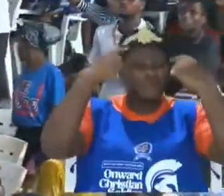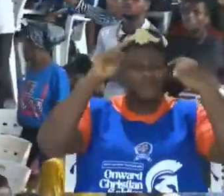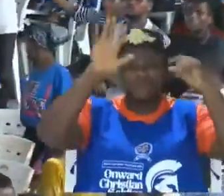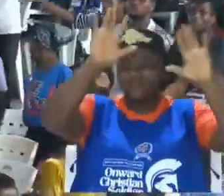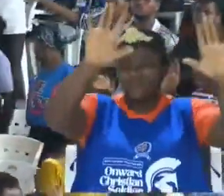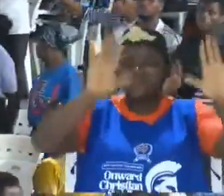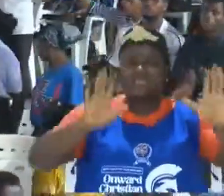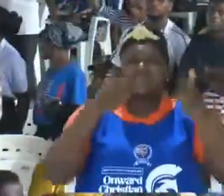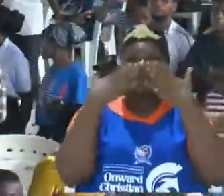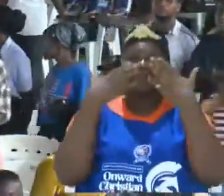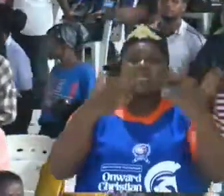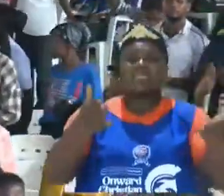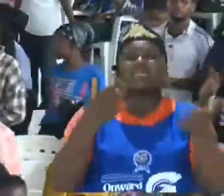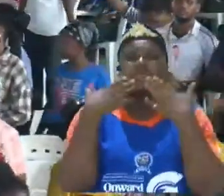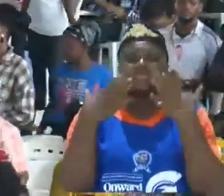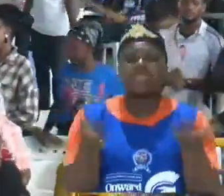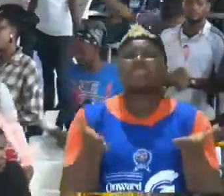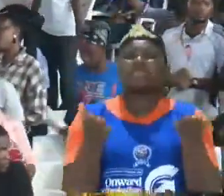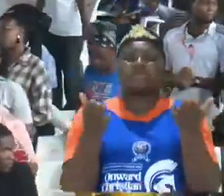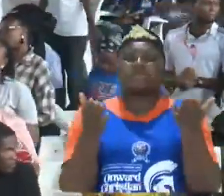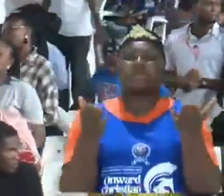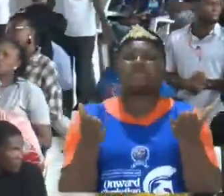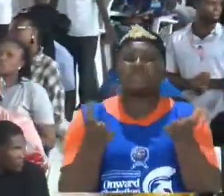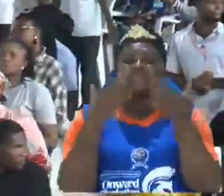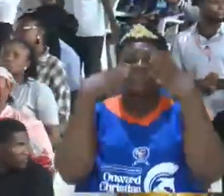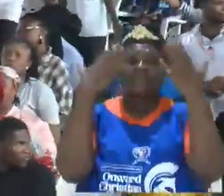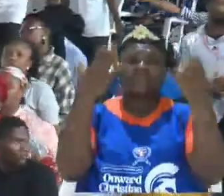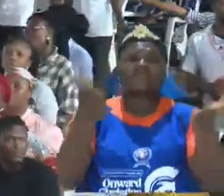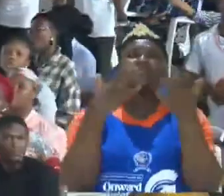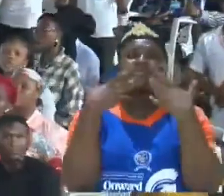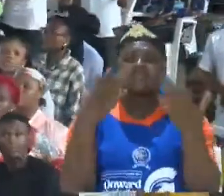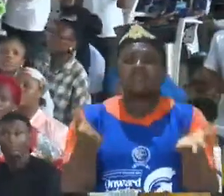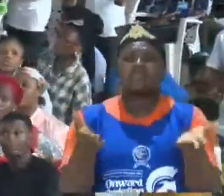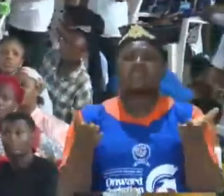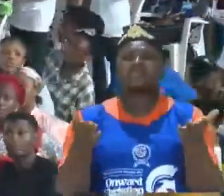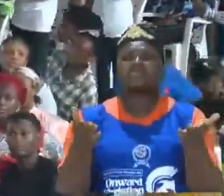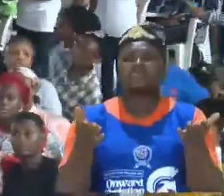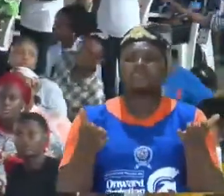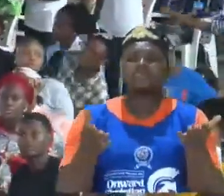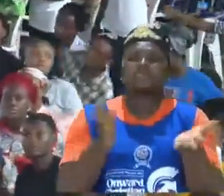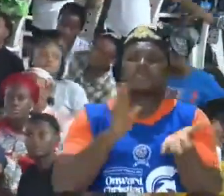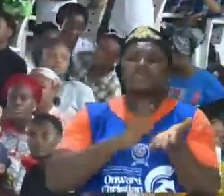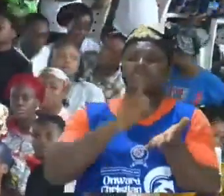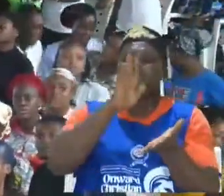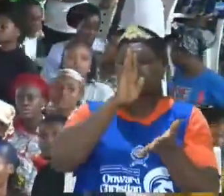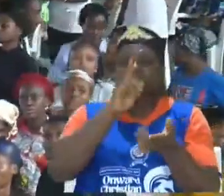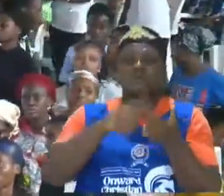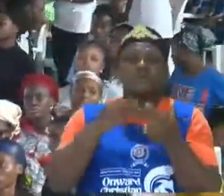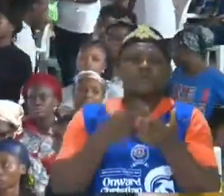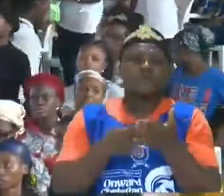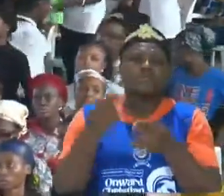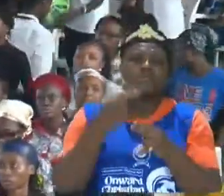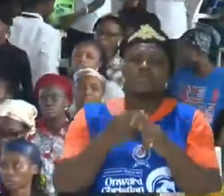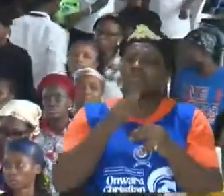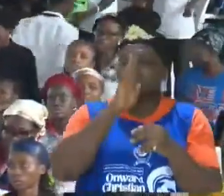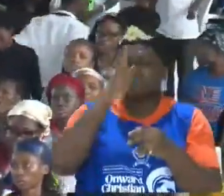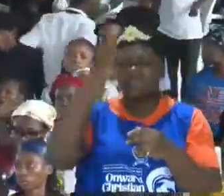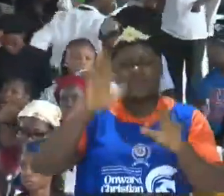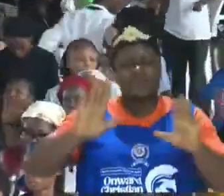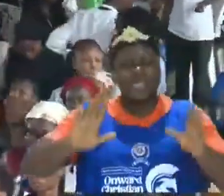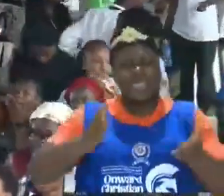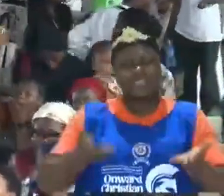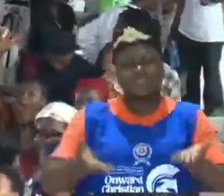you. Thank you for your... Thank you. Thank you. Glory be to your name. Be thou exalted,